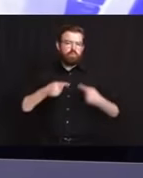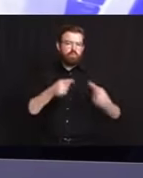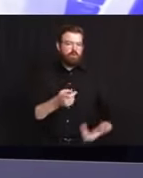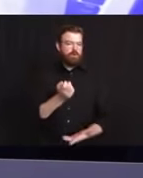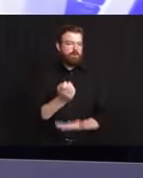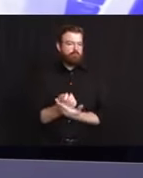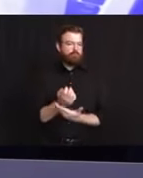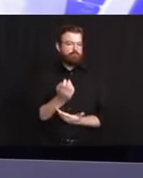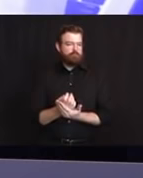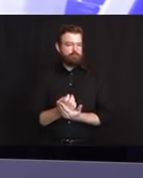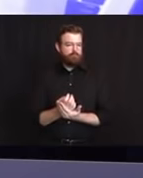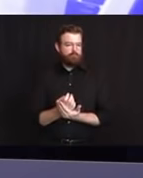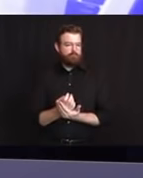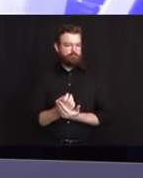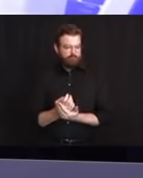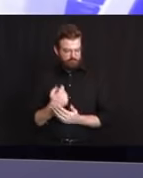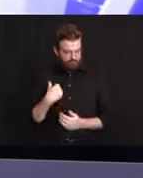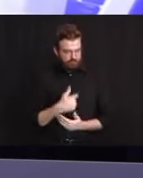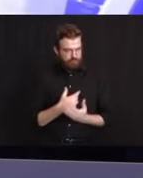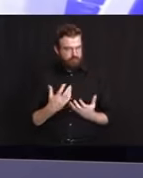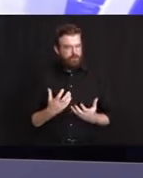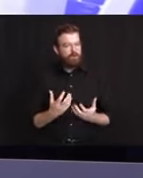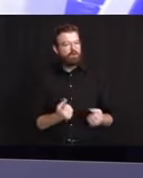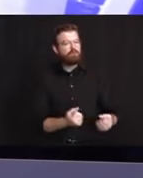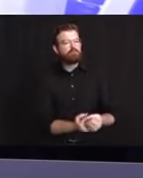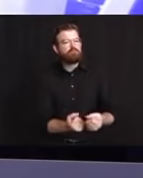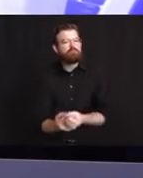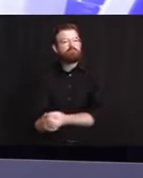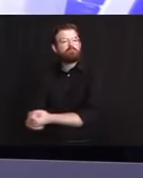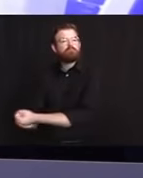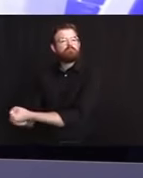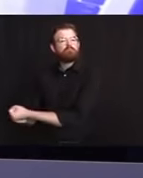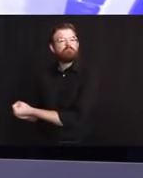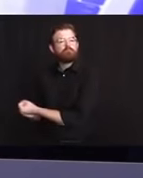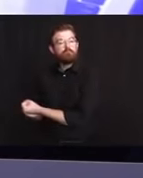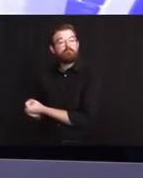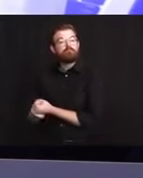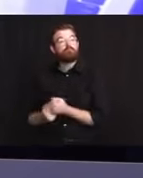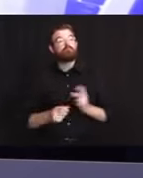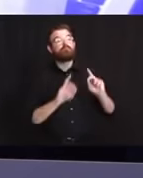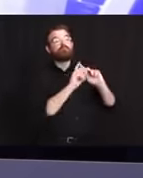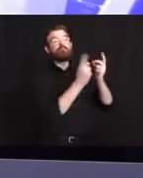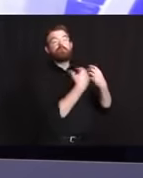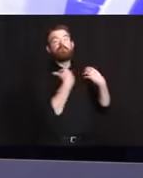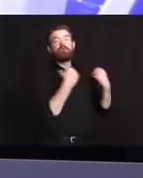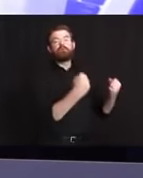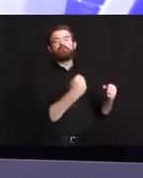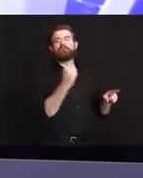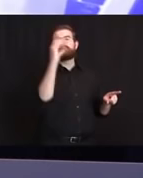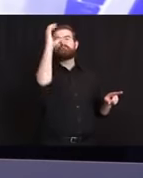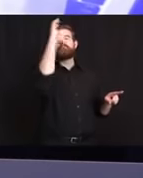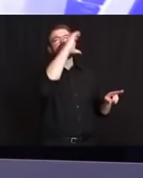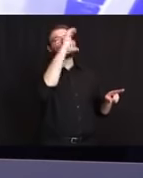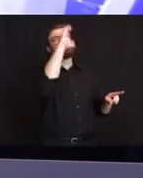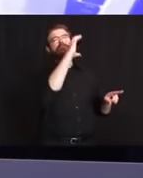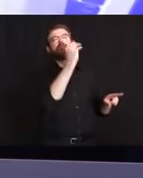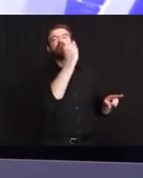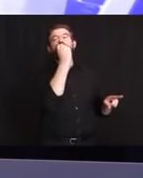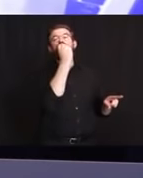has been working to ensure food assistance for low-income communities to make sure it is still accessible through the